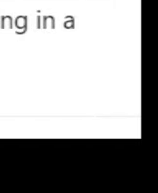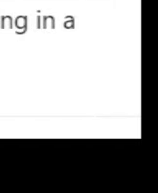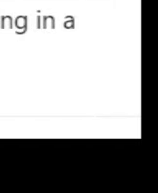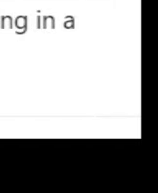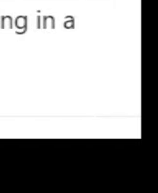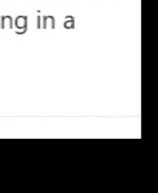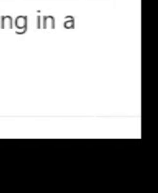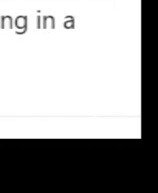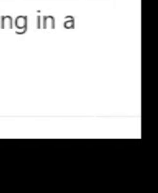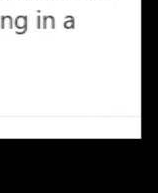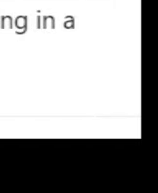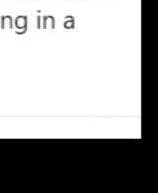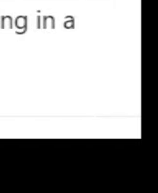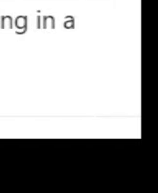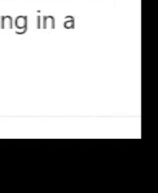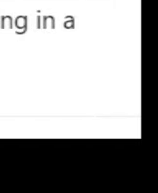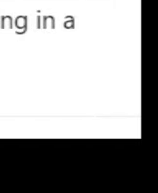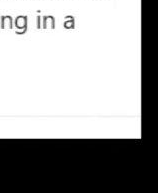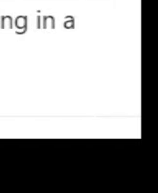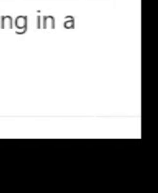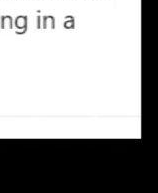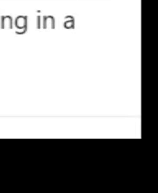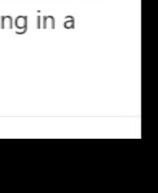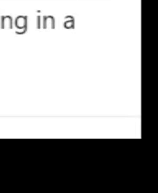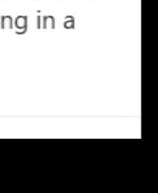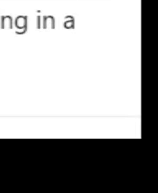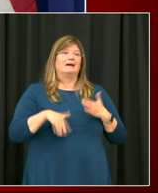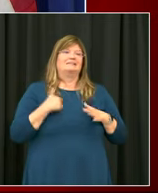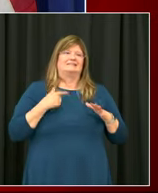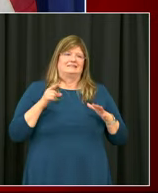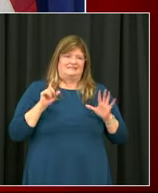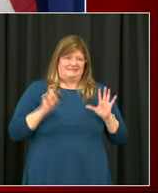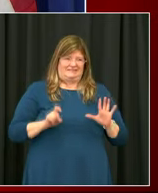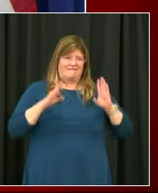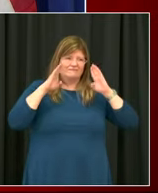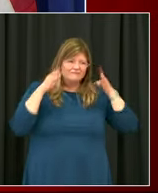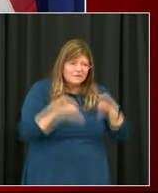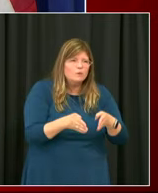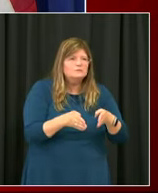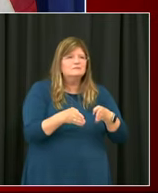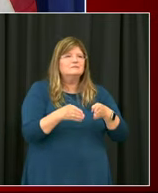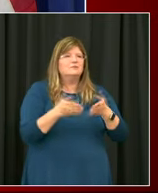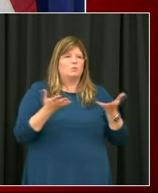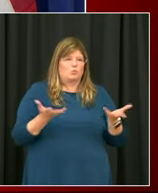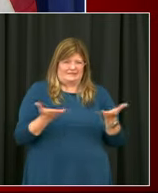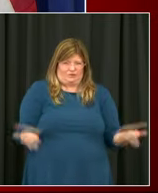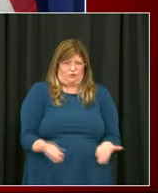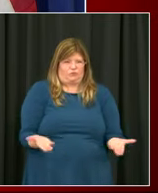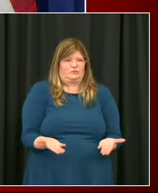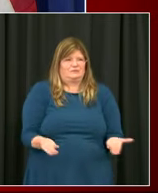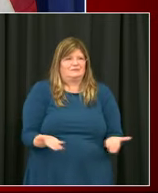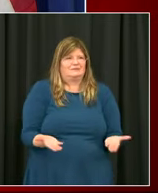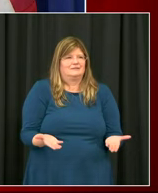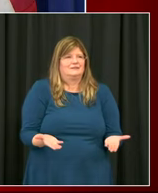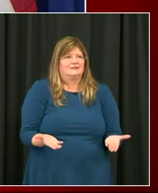tweet, but I think that we all have to just refocus on what's in front of us. And that is